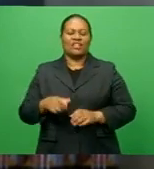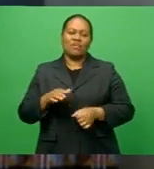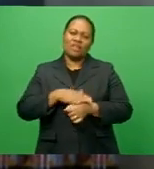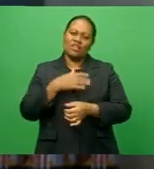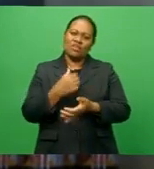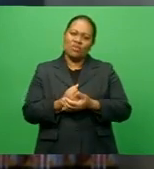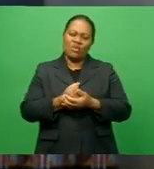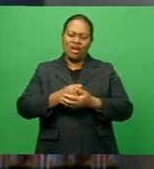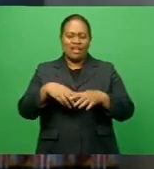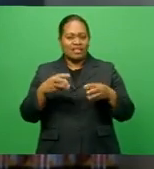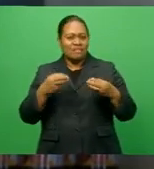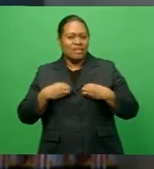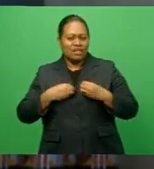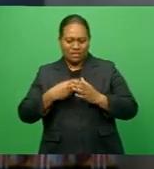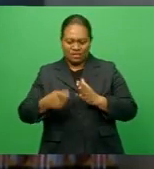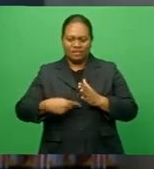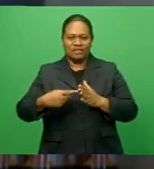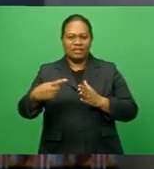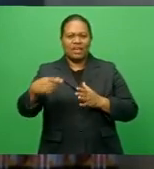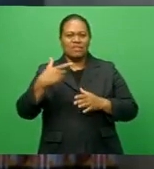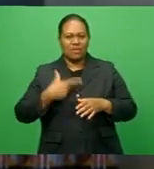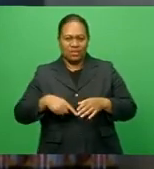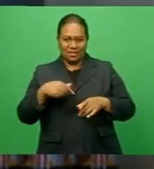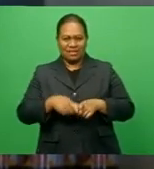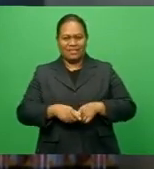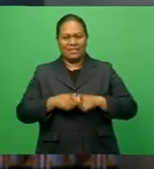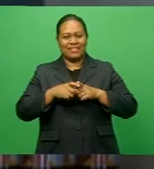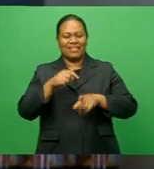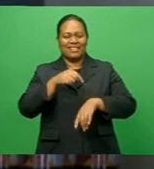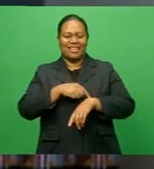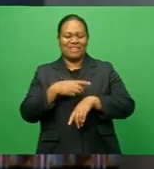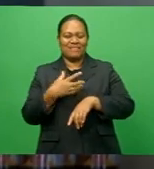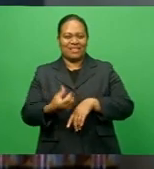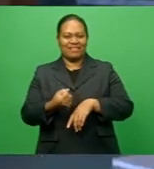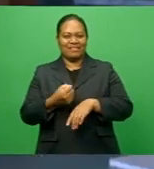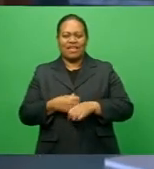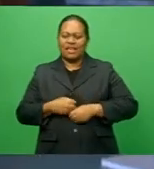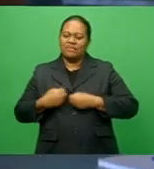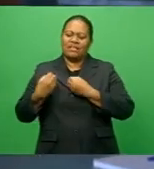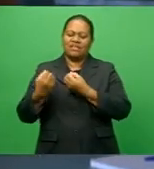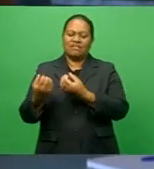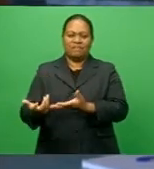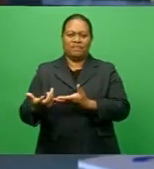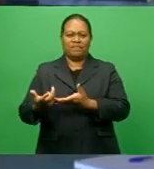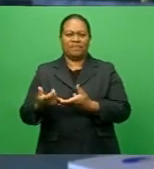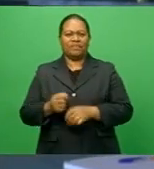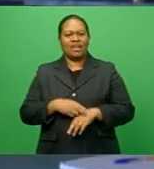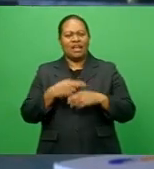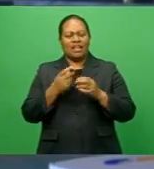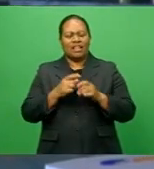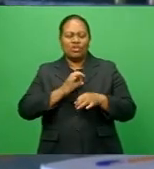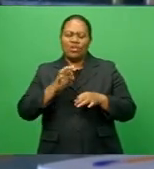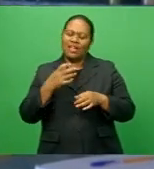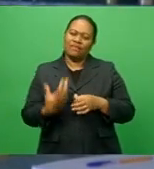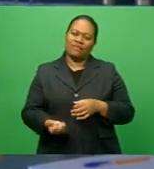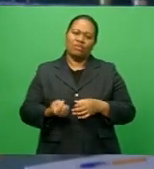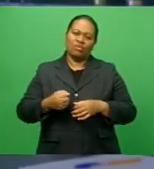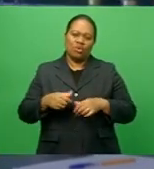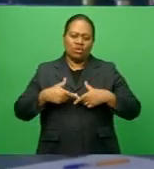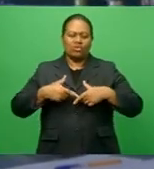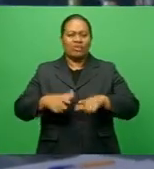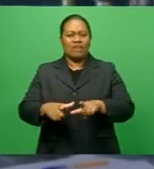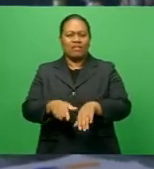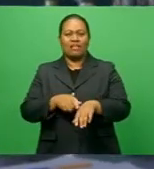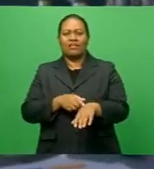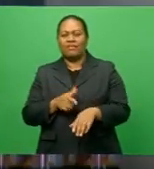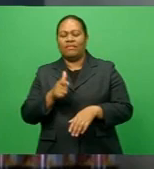stays afloat, especially during these trying times. The canteen has brought relief to the villagers as they don't have to waste money to travel and